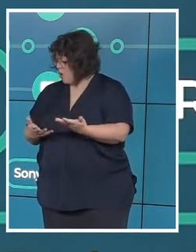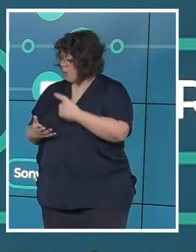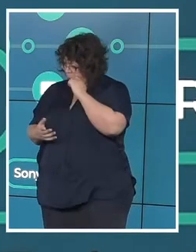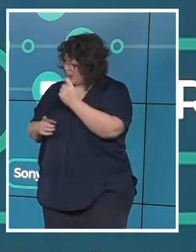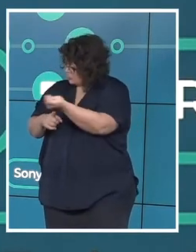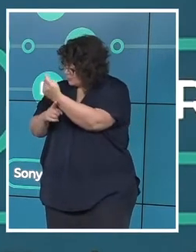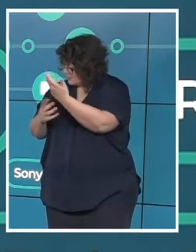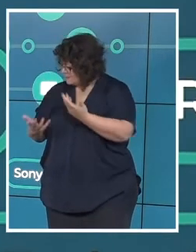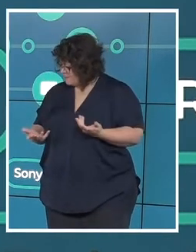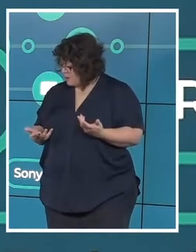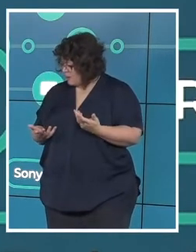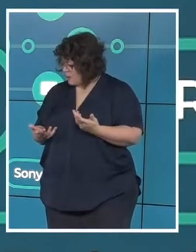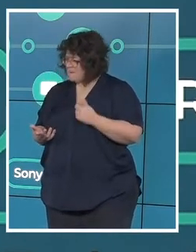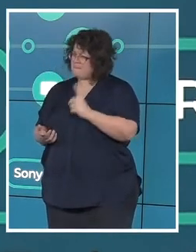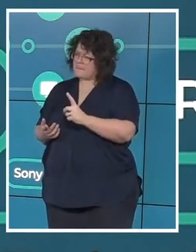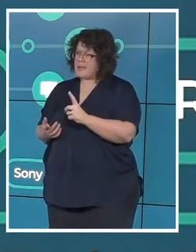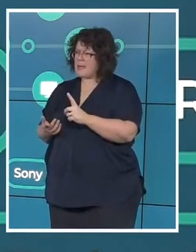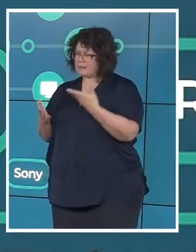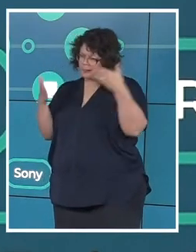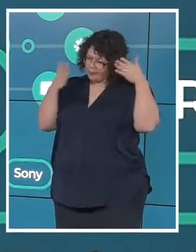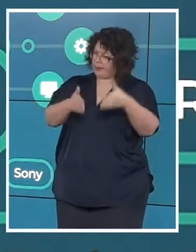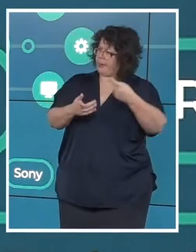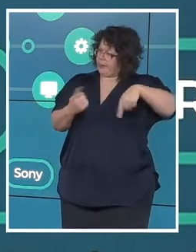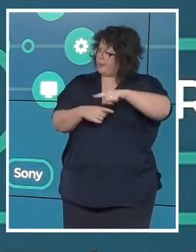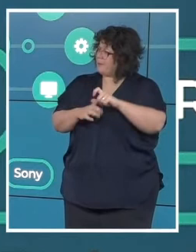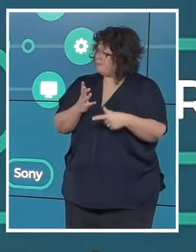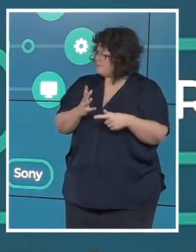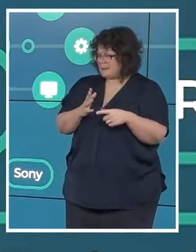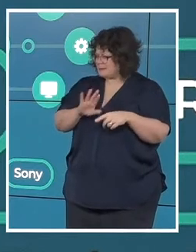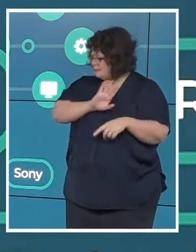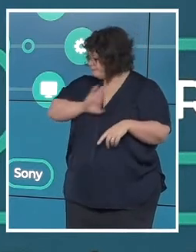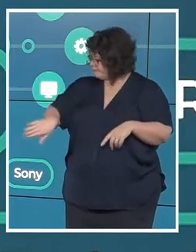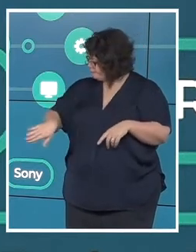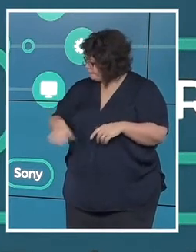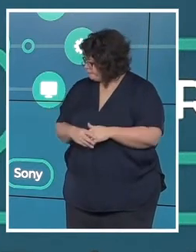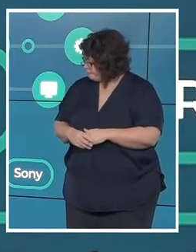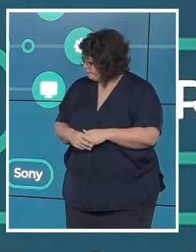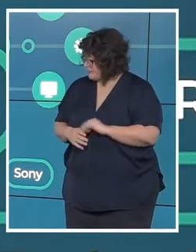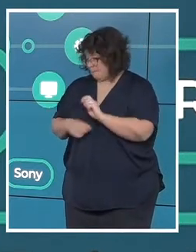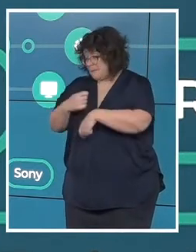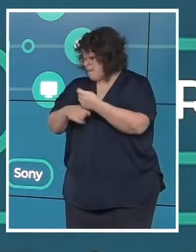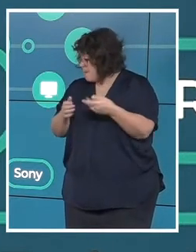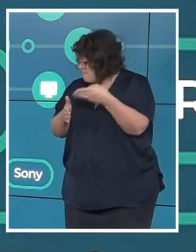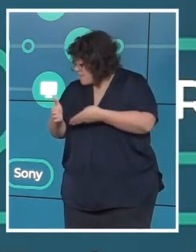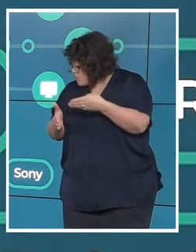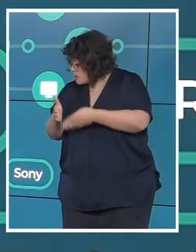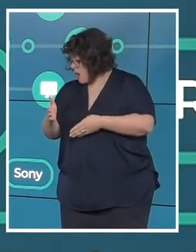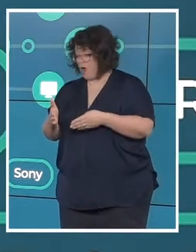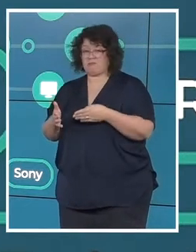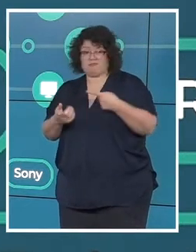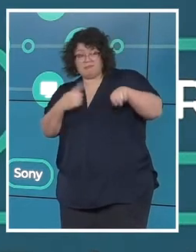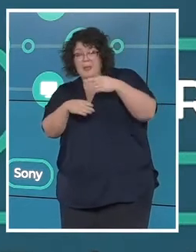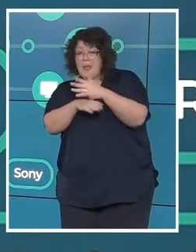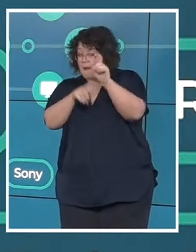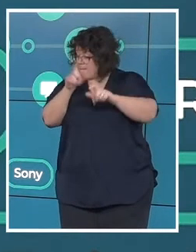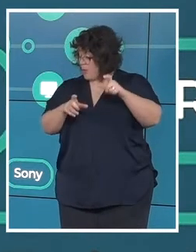becomes a barrier and the employers miss out on opportunities. Eventually, I found an employer who took a chance